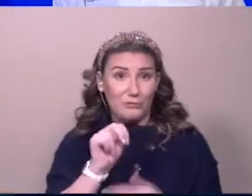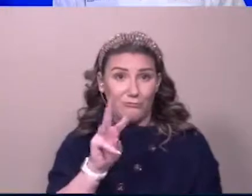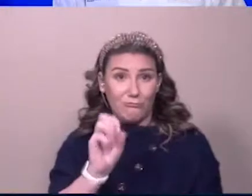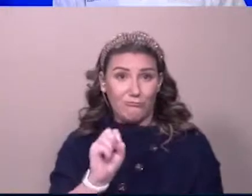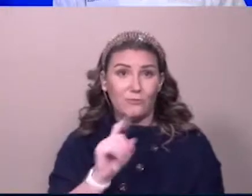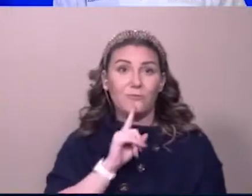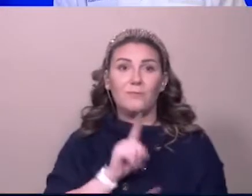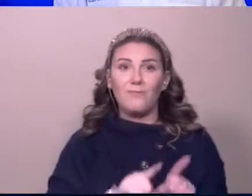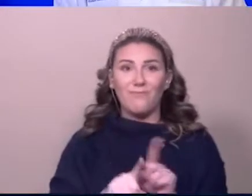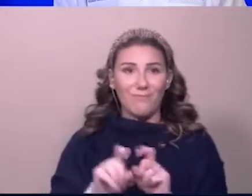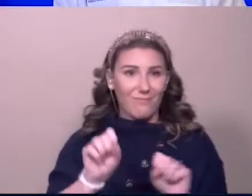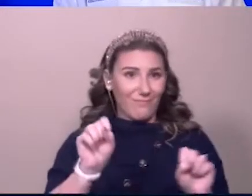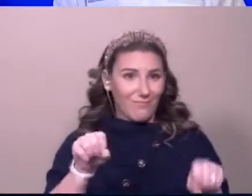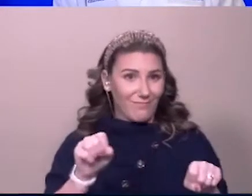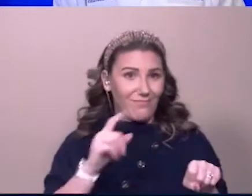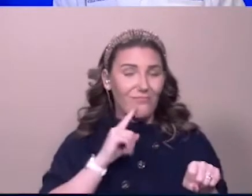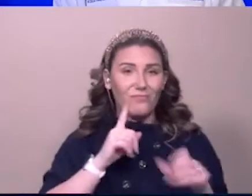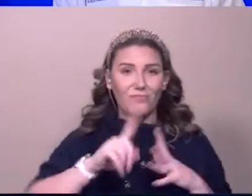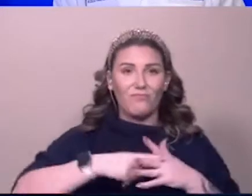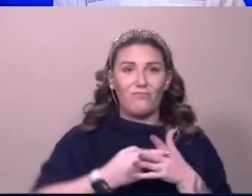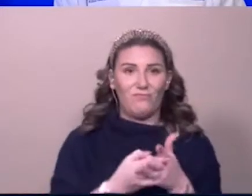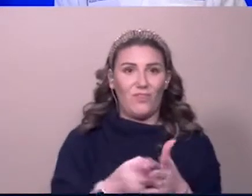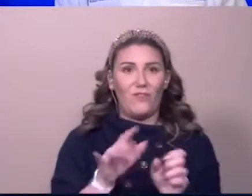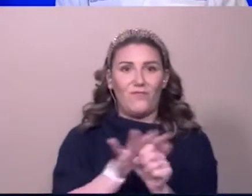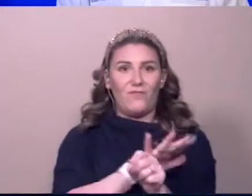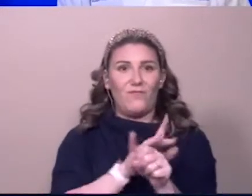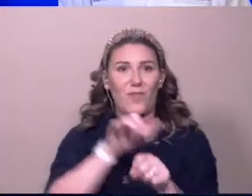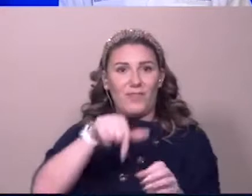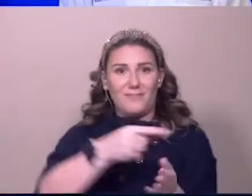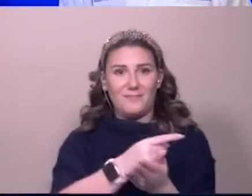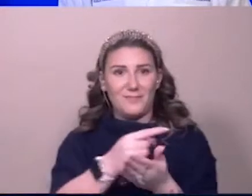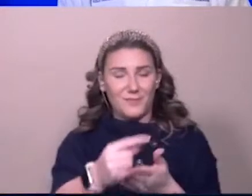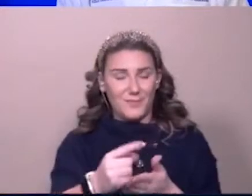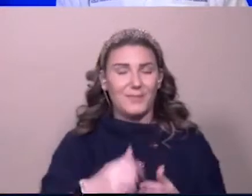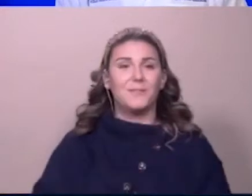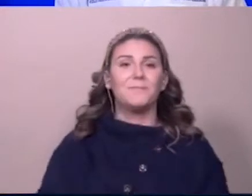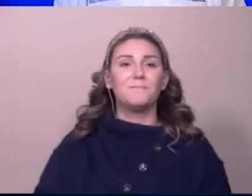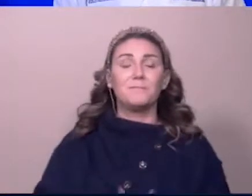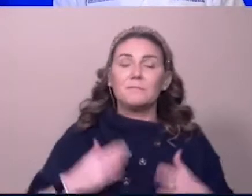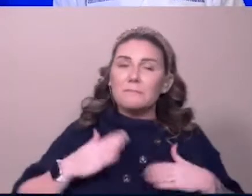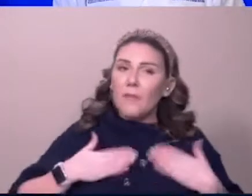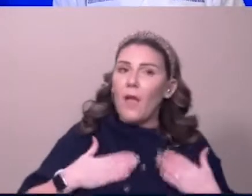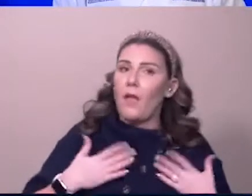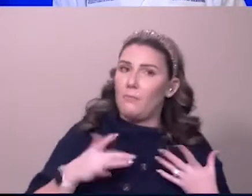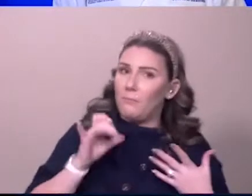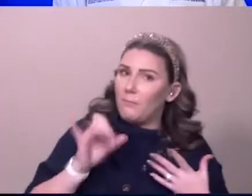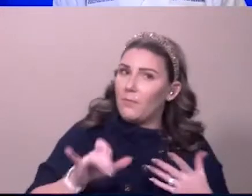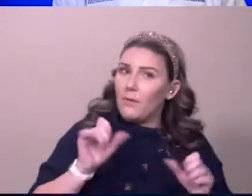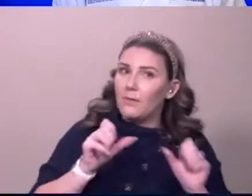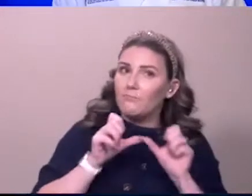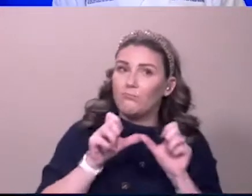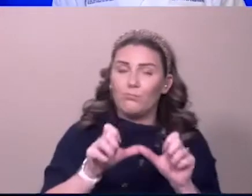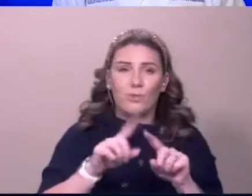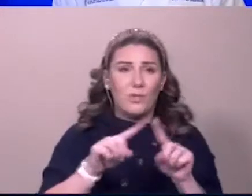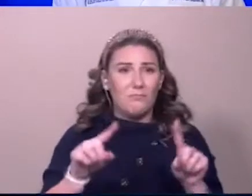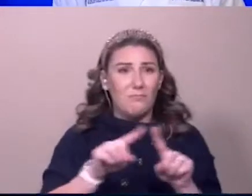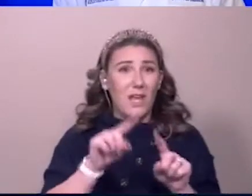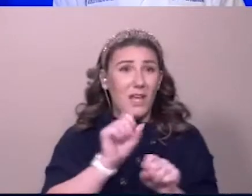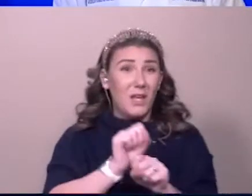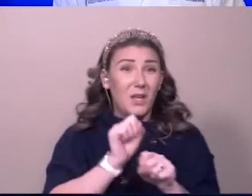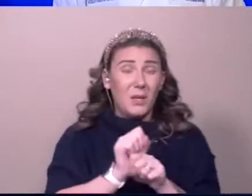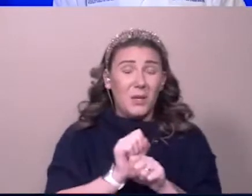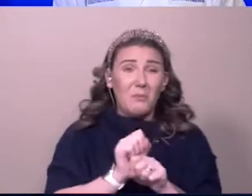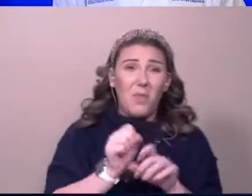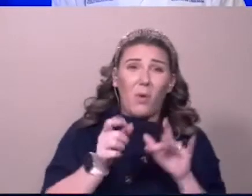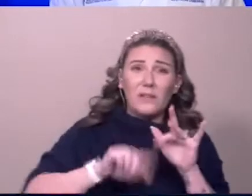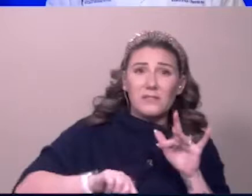that is good news. We restarted that full bore this week, so we were happy about that. But having employees out still limits you, right?